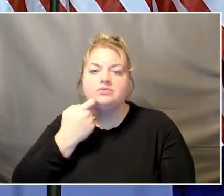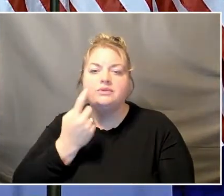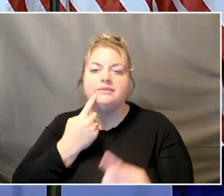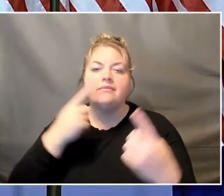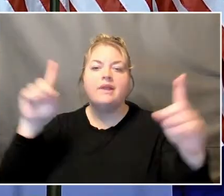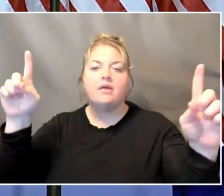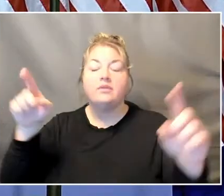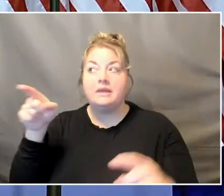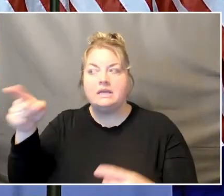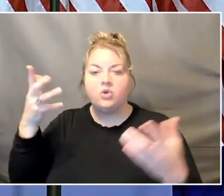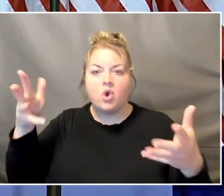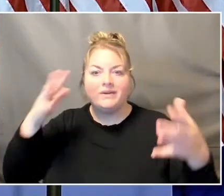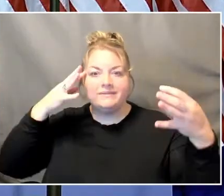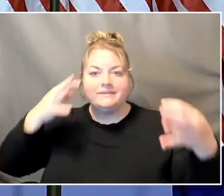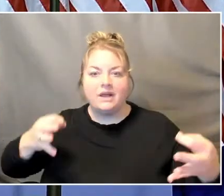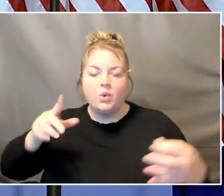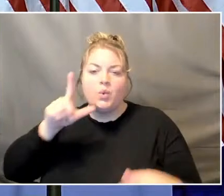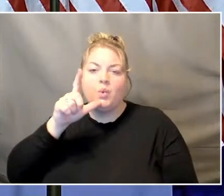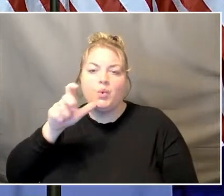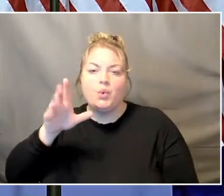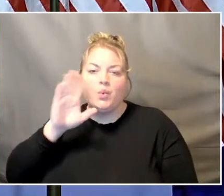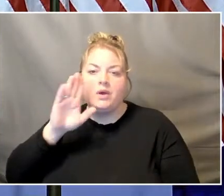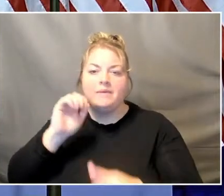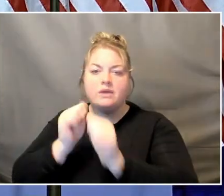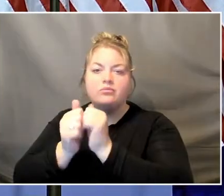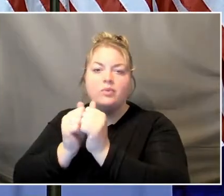already decided who his running mate will be.